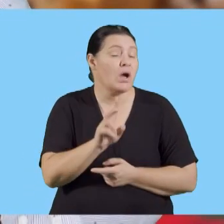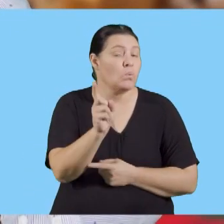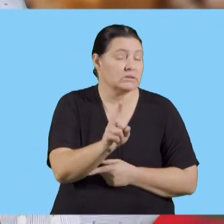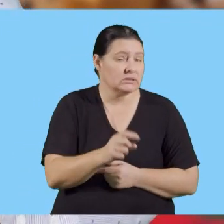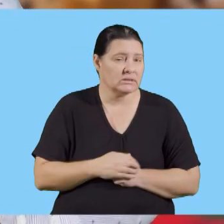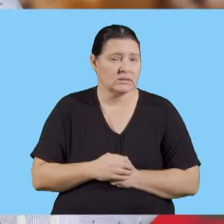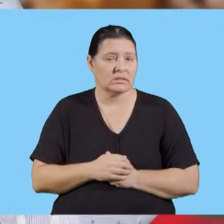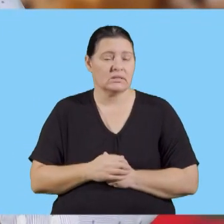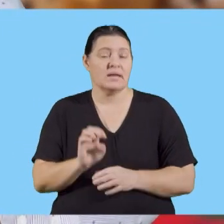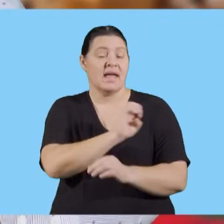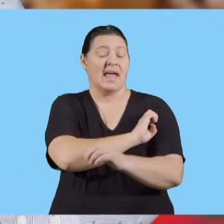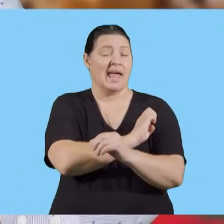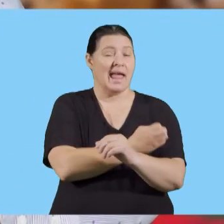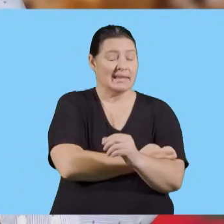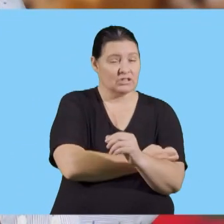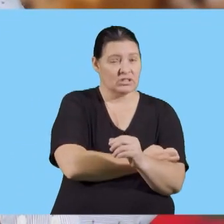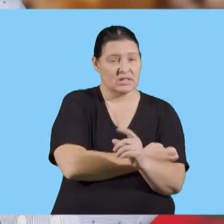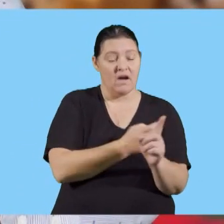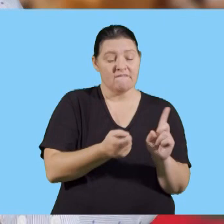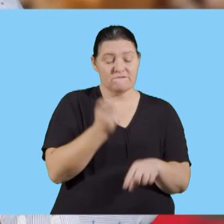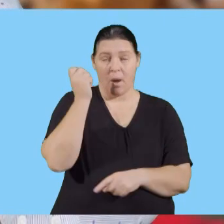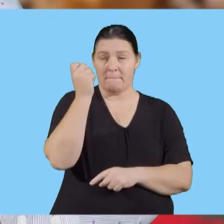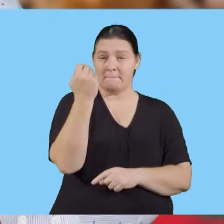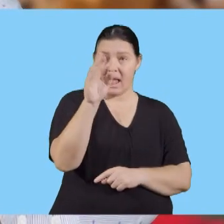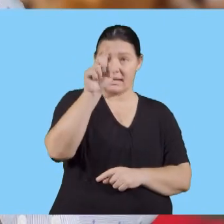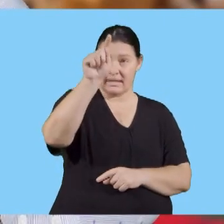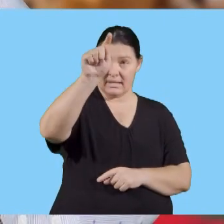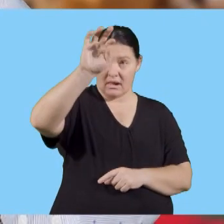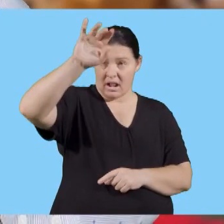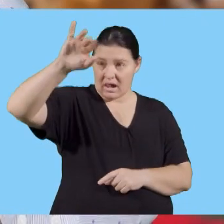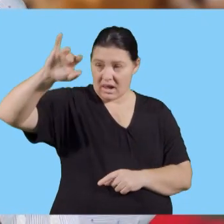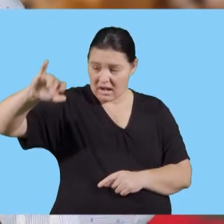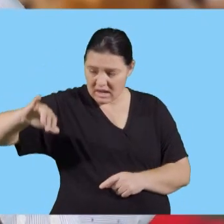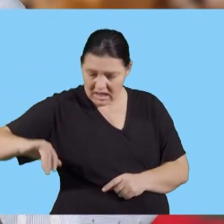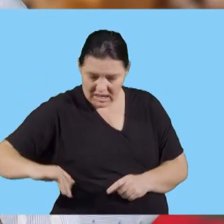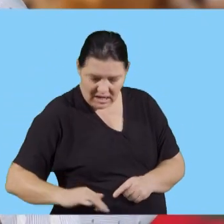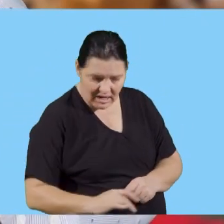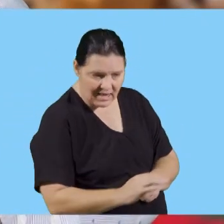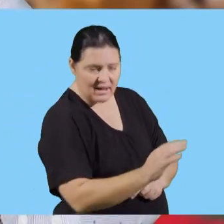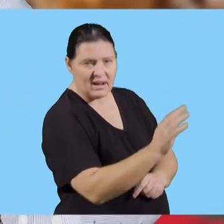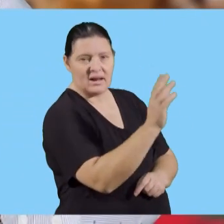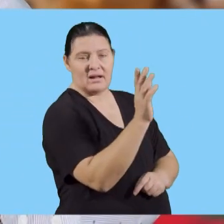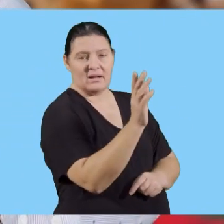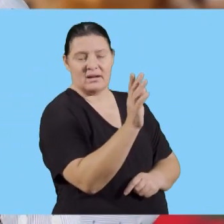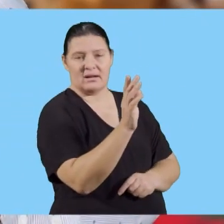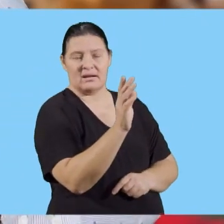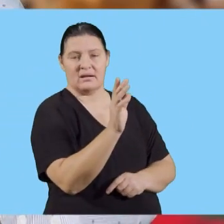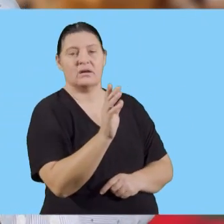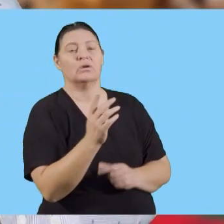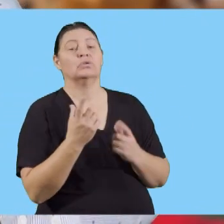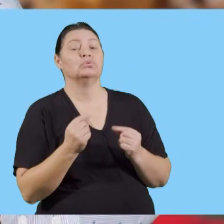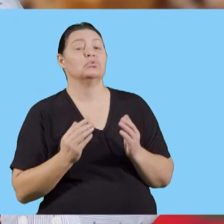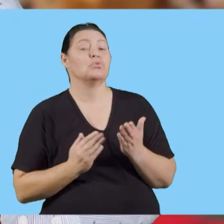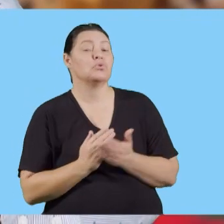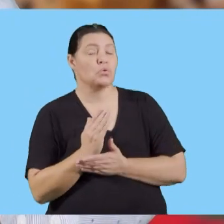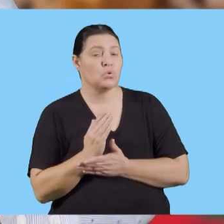throughout the food chain is done by the organism eating the other organism eating the other organism. So that